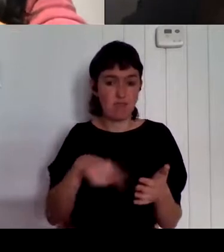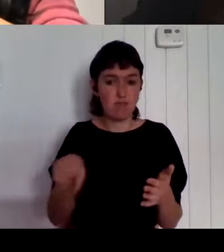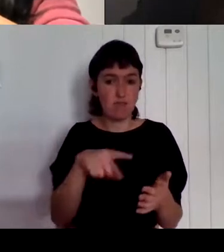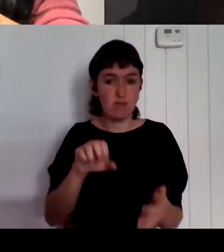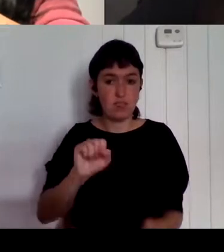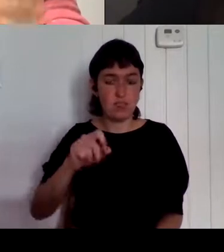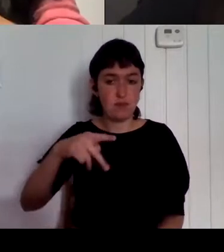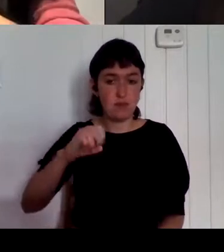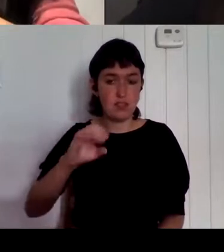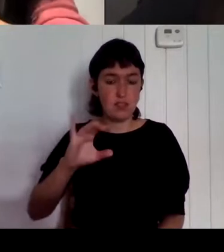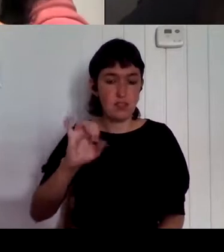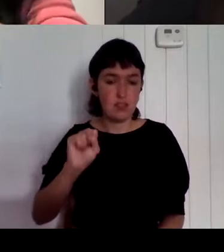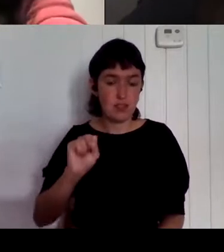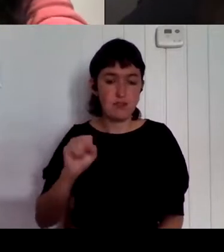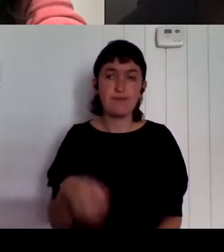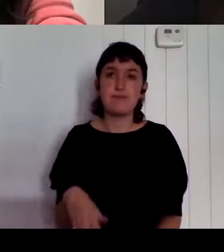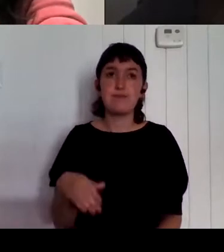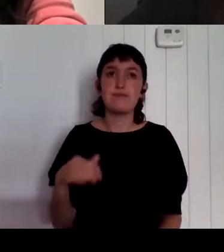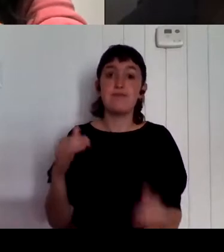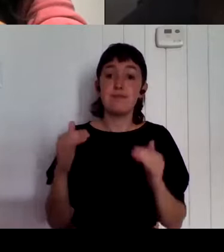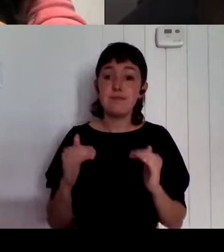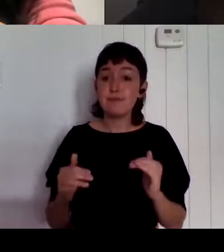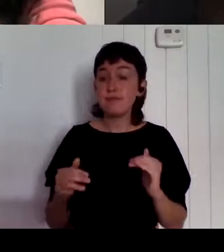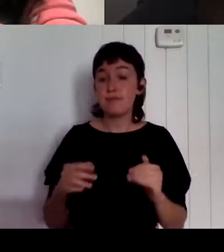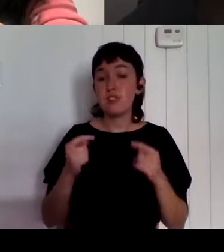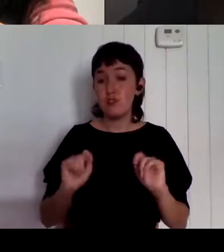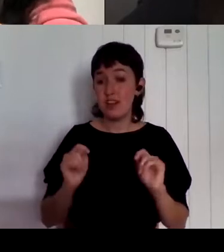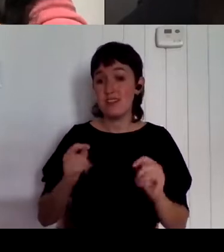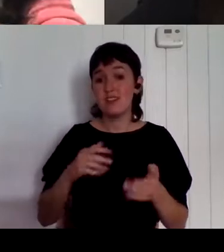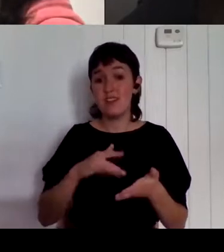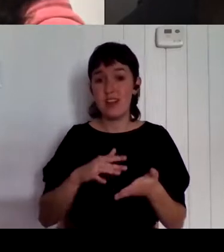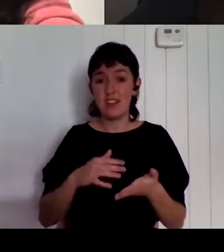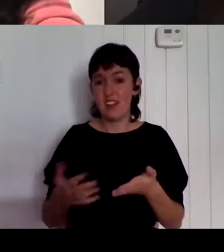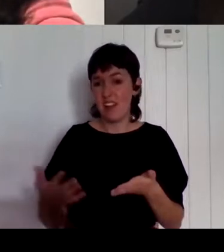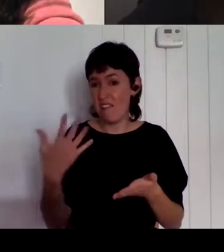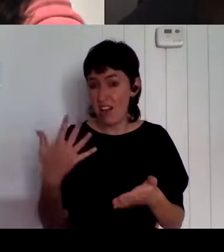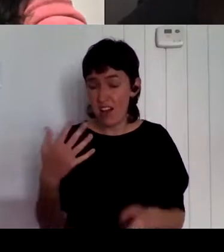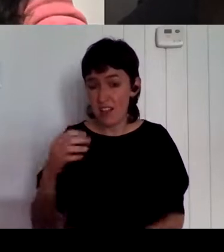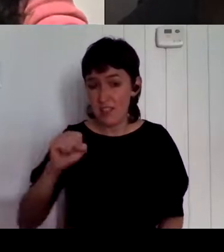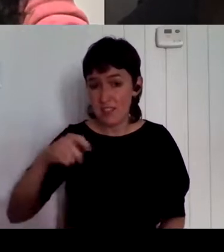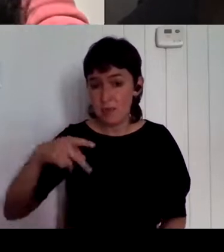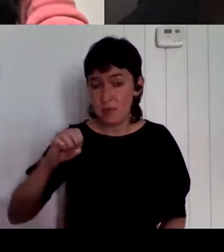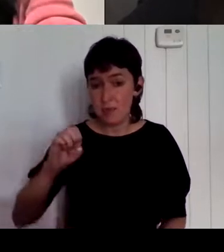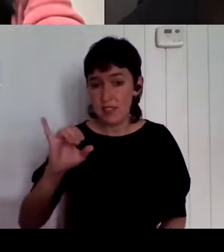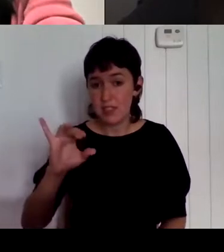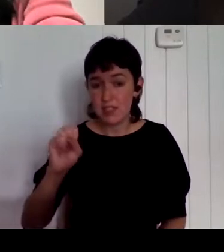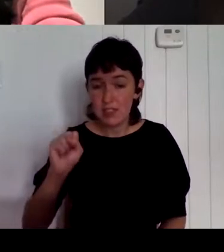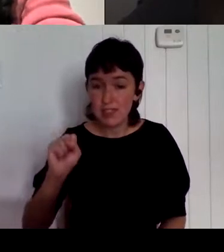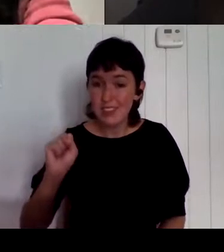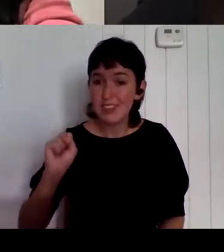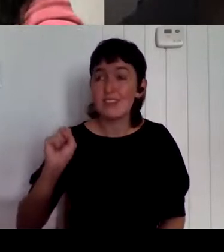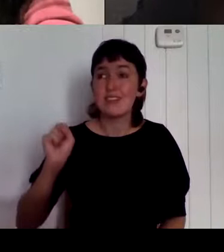to try and assume what we know about, or to postulate what we know about everything is not great.